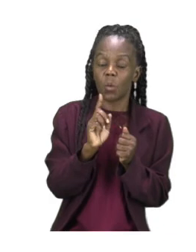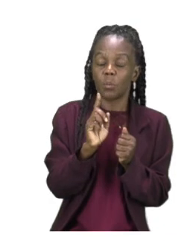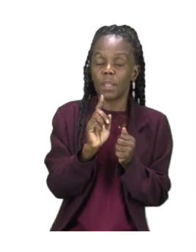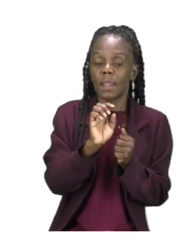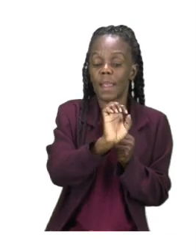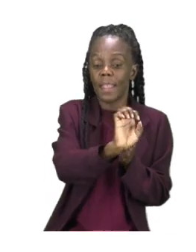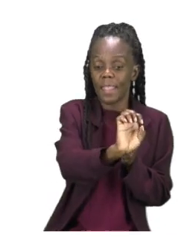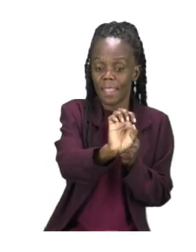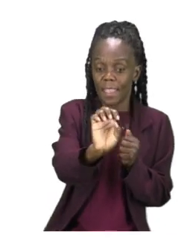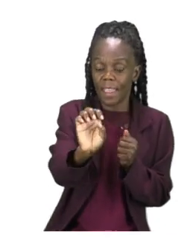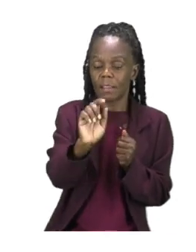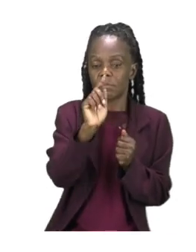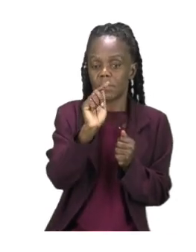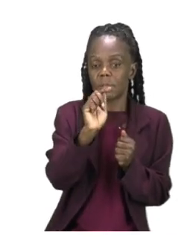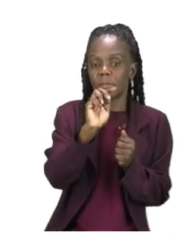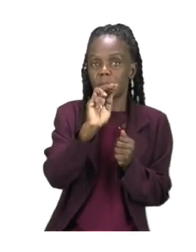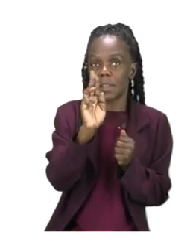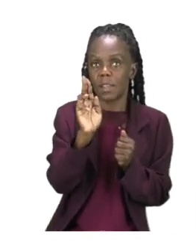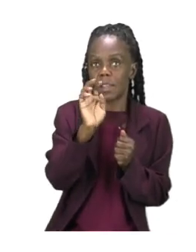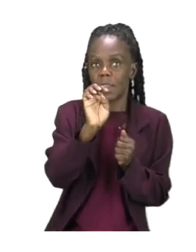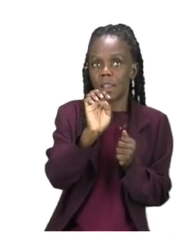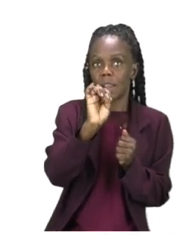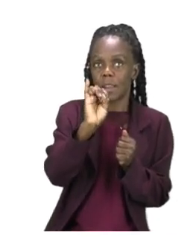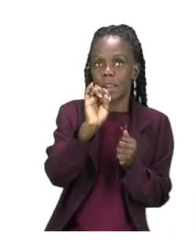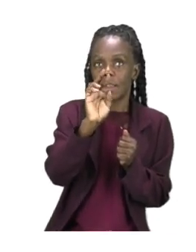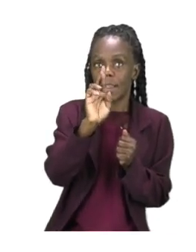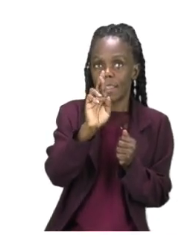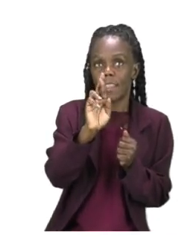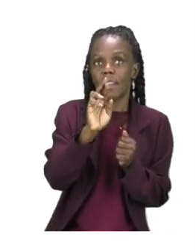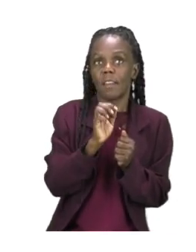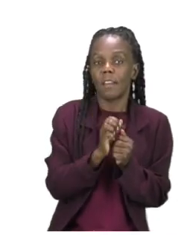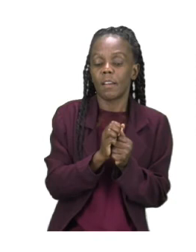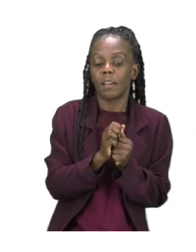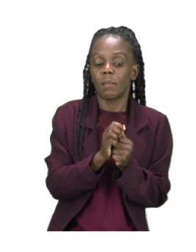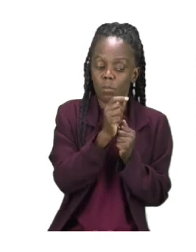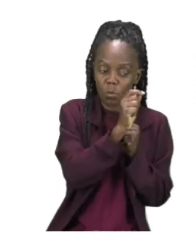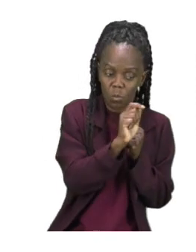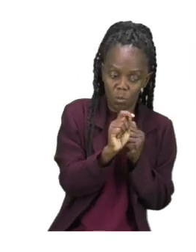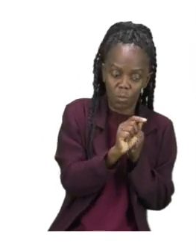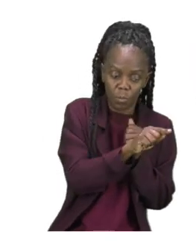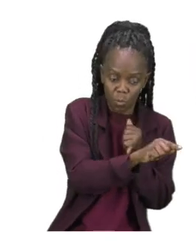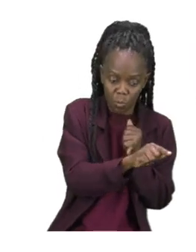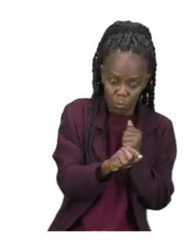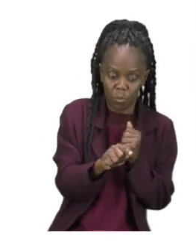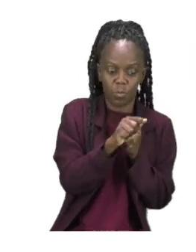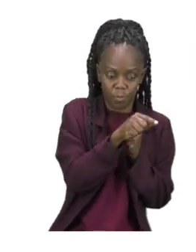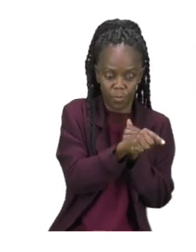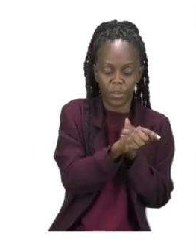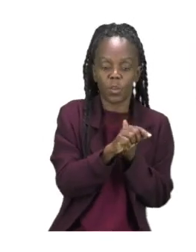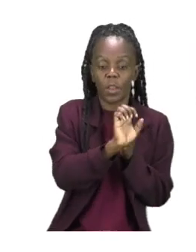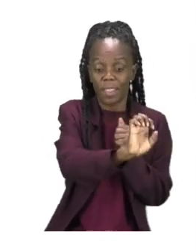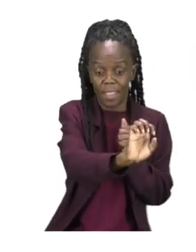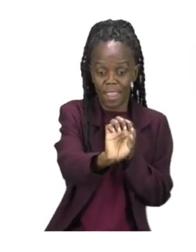Their car is red. So we are going to use the word their. Let